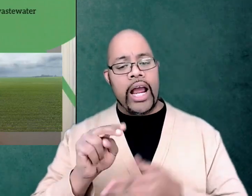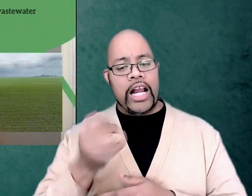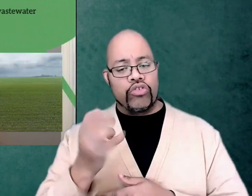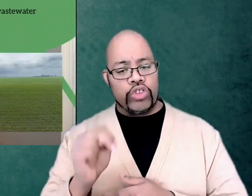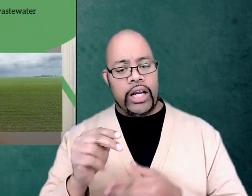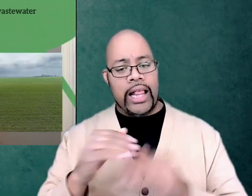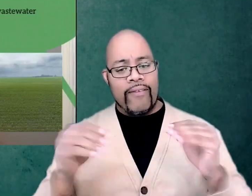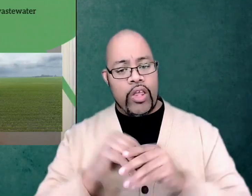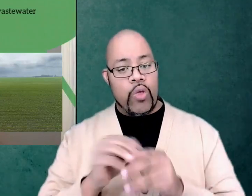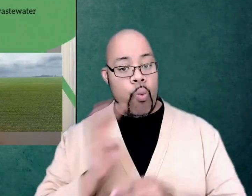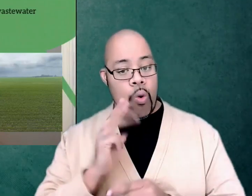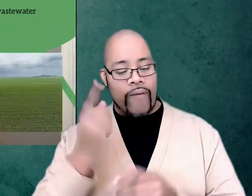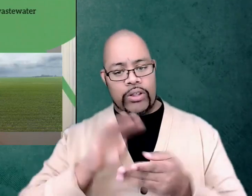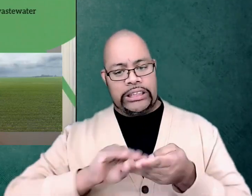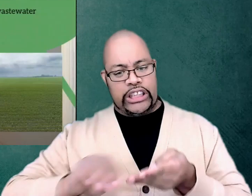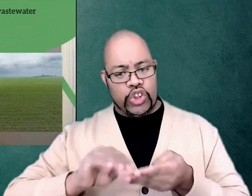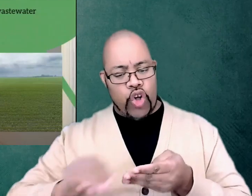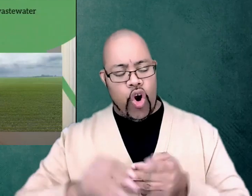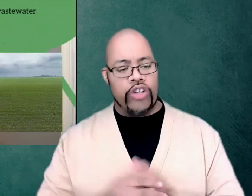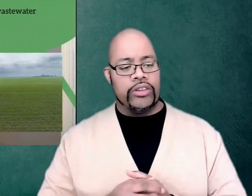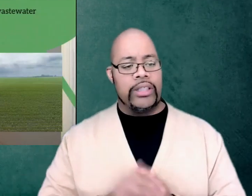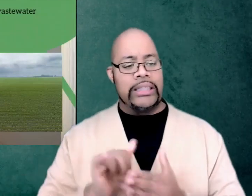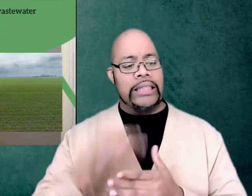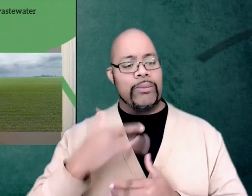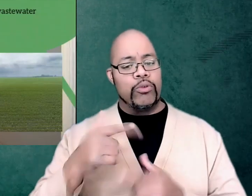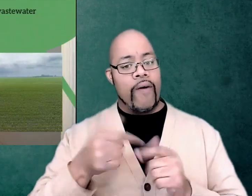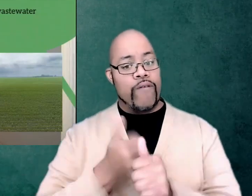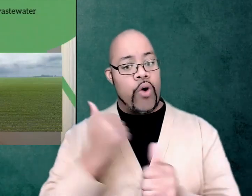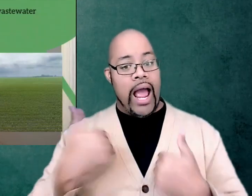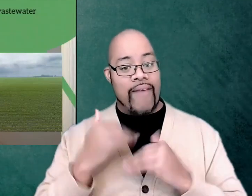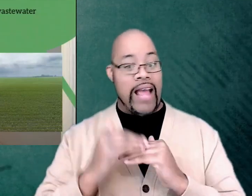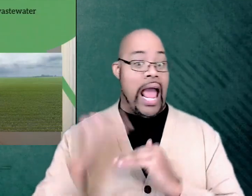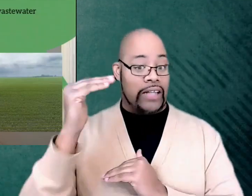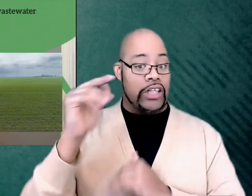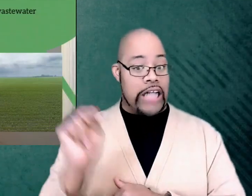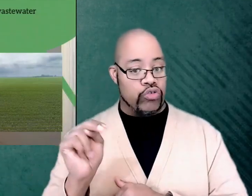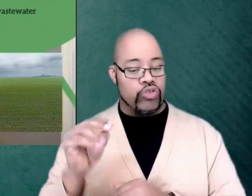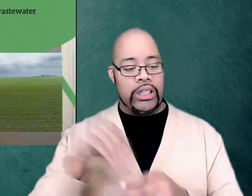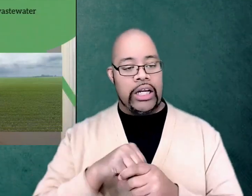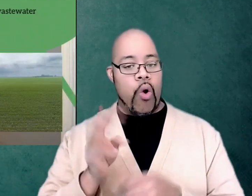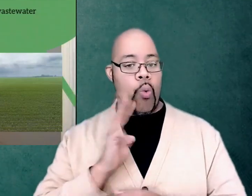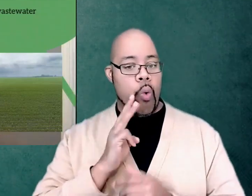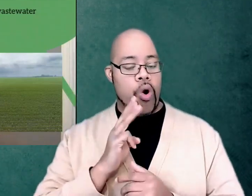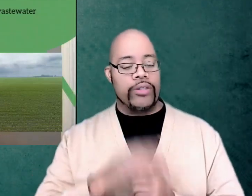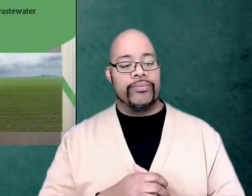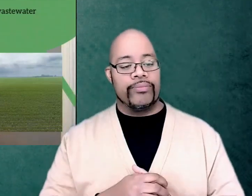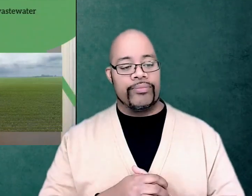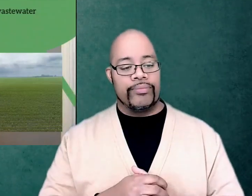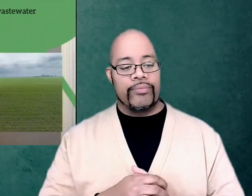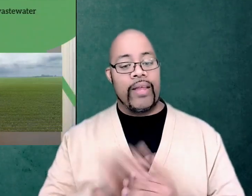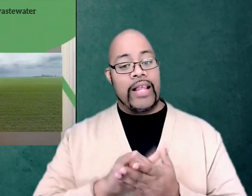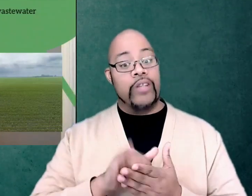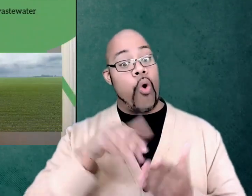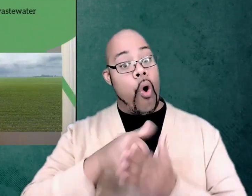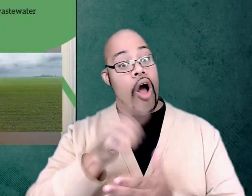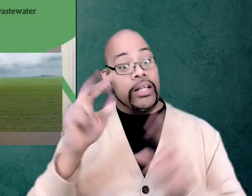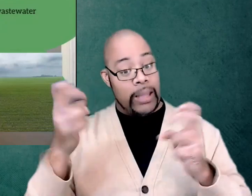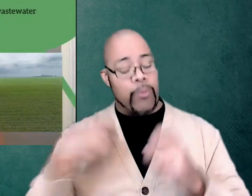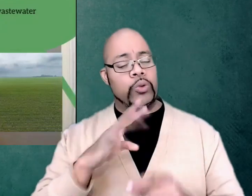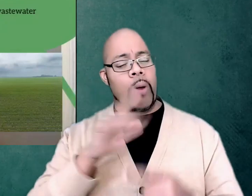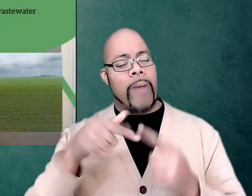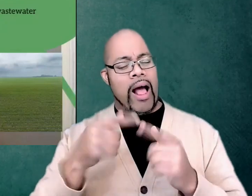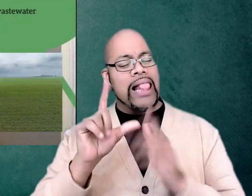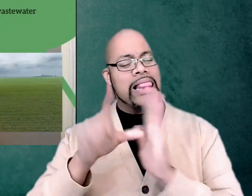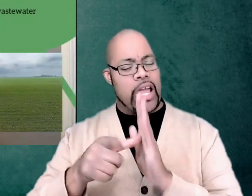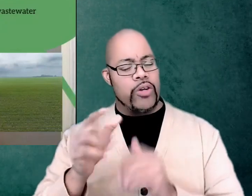nitrogen levels in the water for discharge. And this is typically to avoid having excess nitrogen in our waterways. And that's a whole nother topic that we're going to